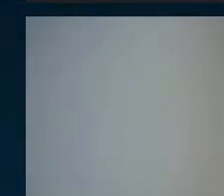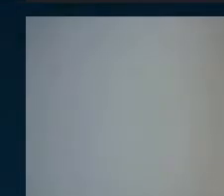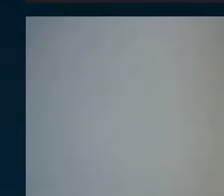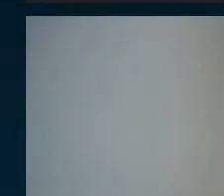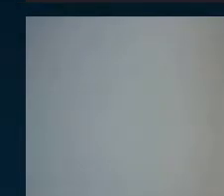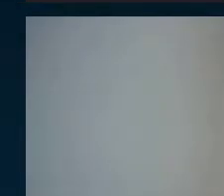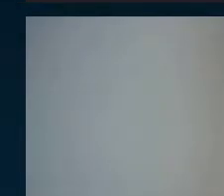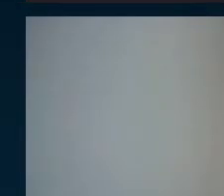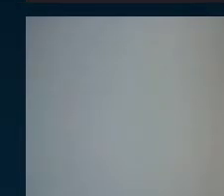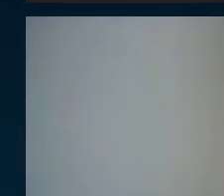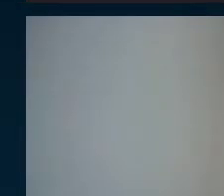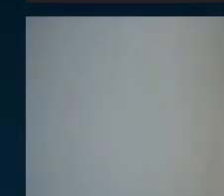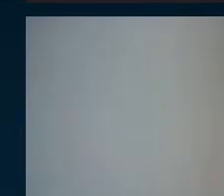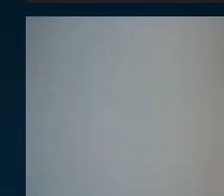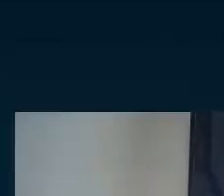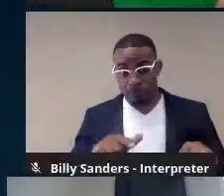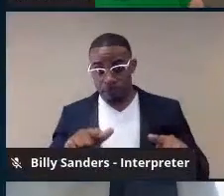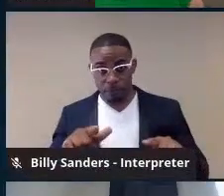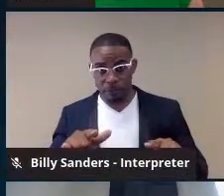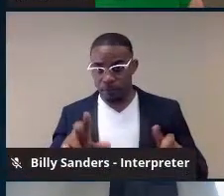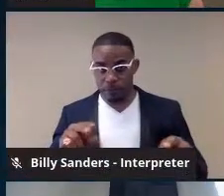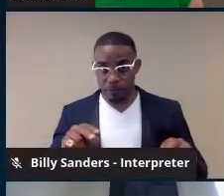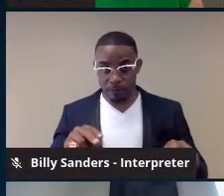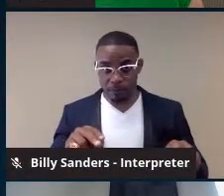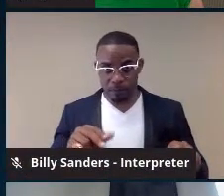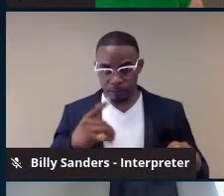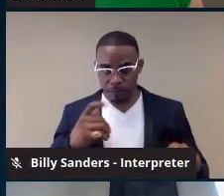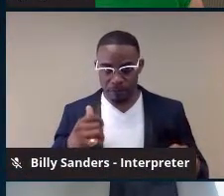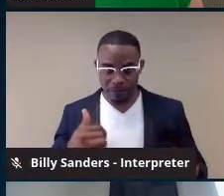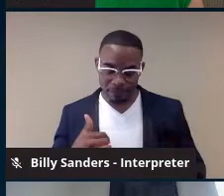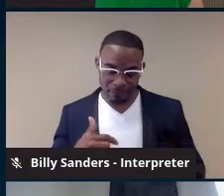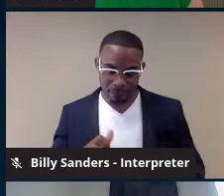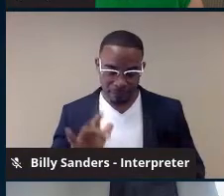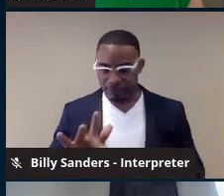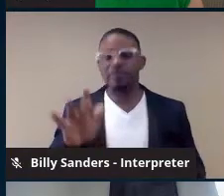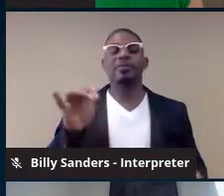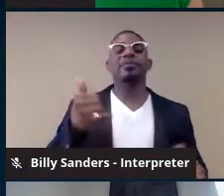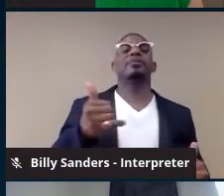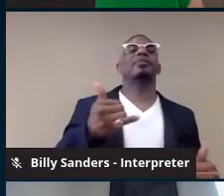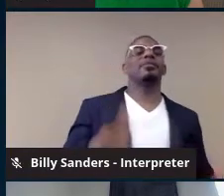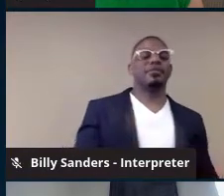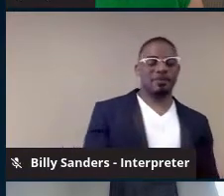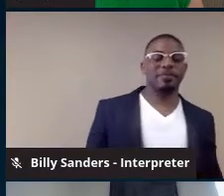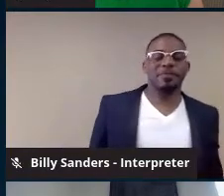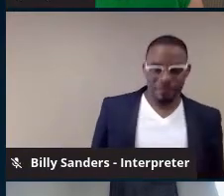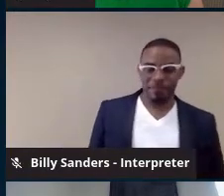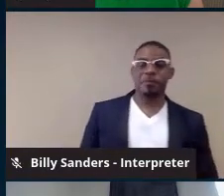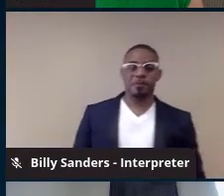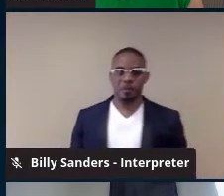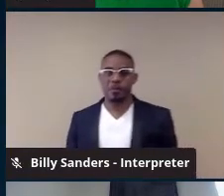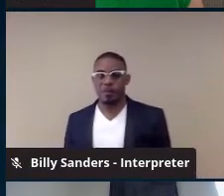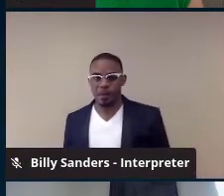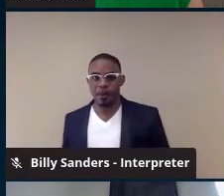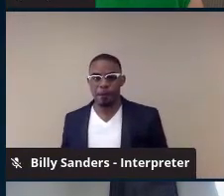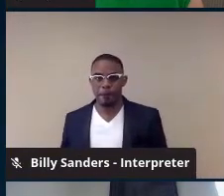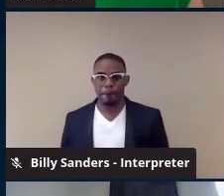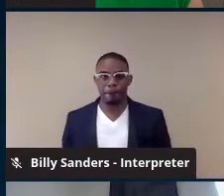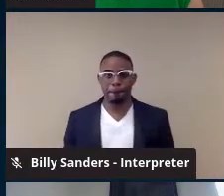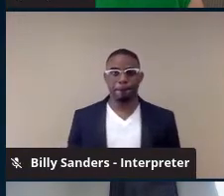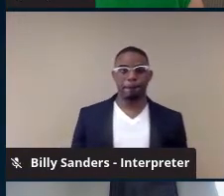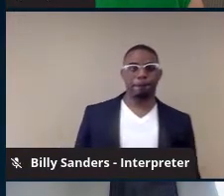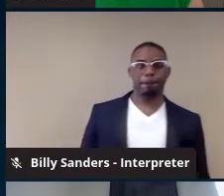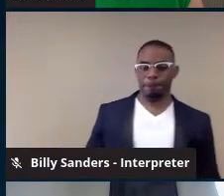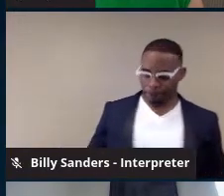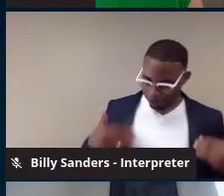Can you all see my screen? no, because I have to click a button. And there we go. Great, thanks. Take it